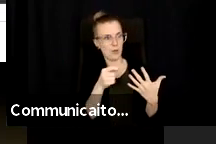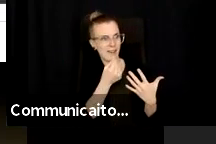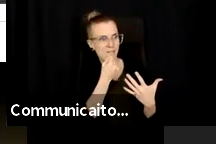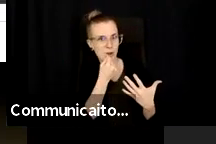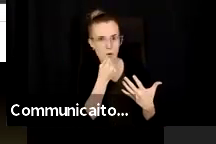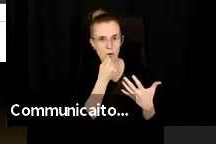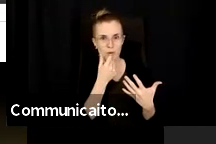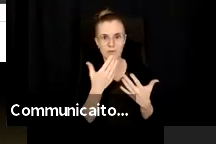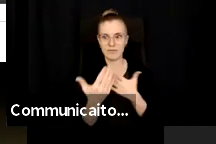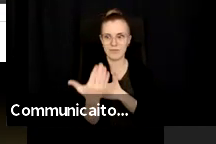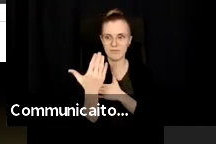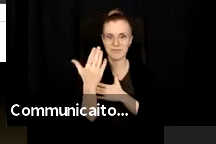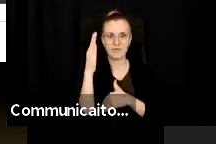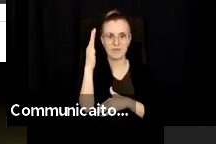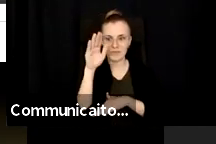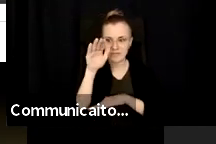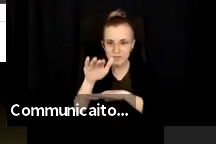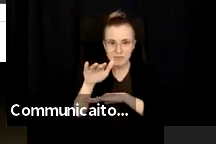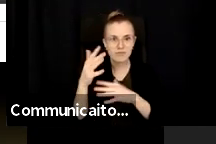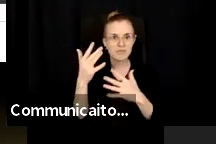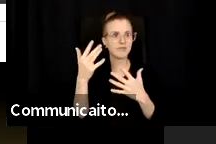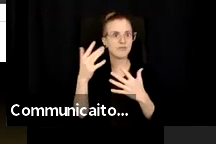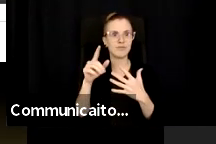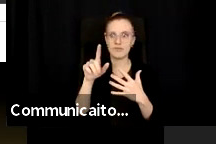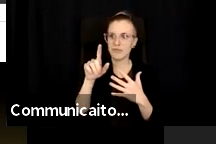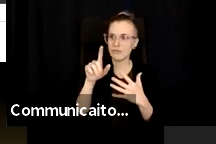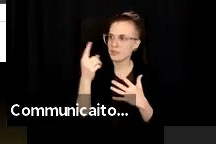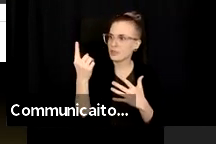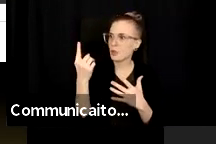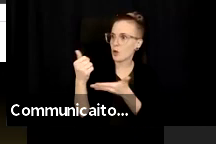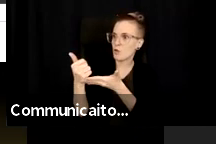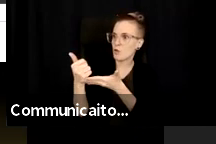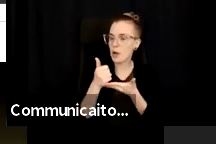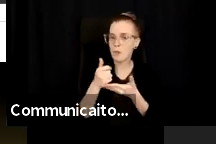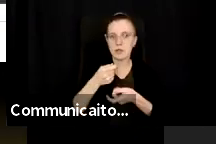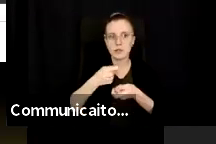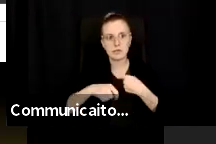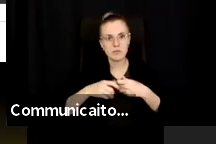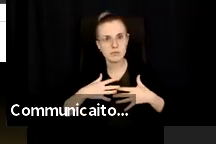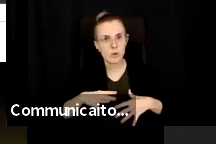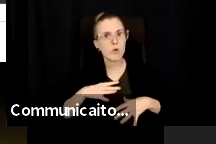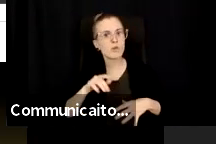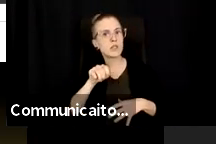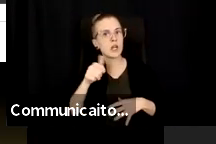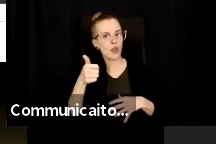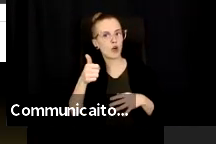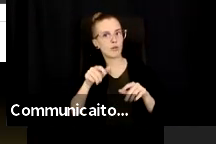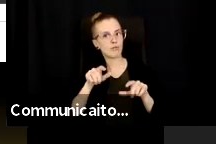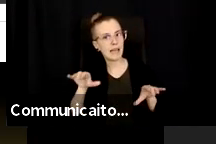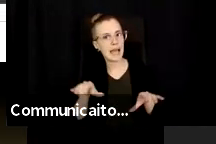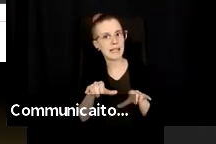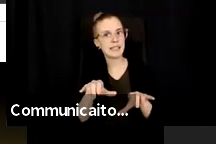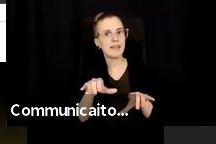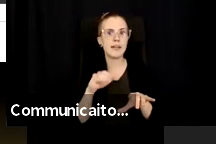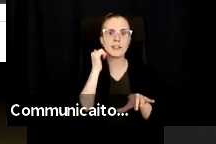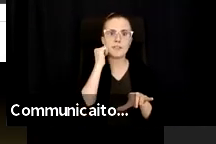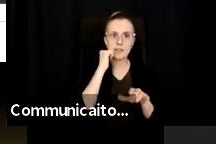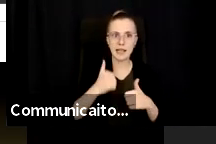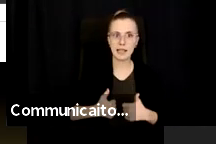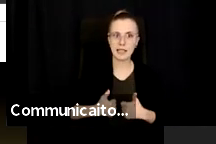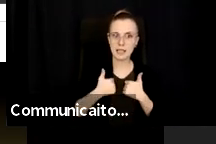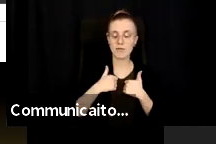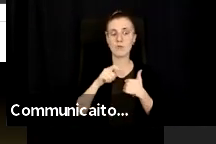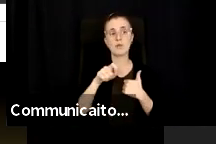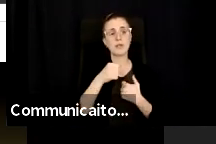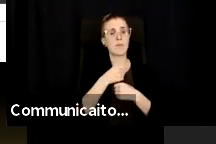get dressed and undressed and help with other activities of daily living. We need to ensure our movement